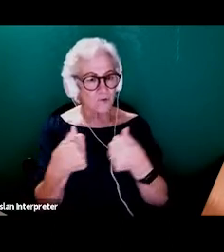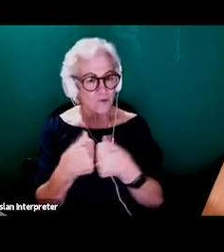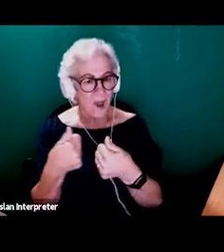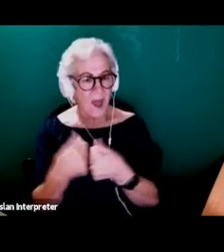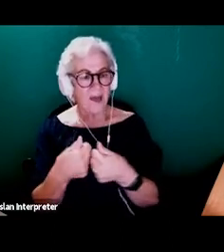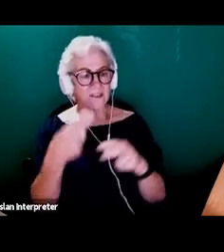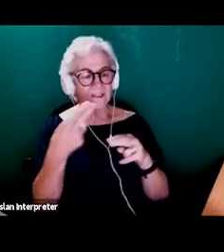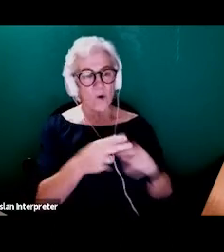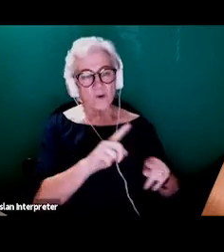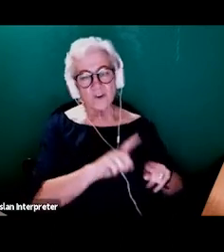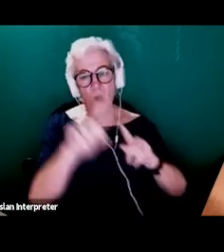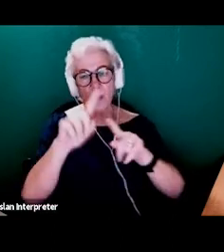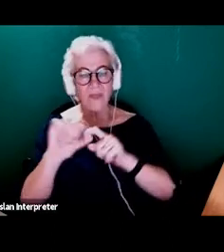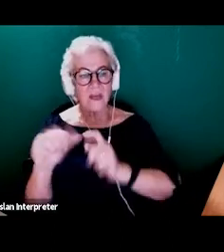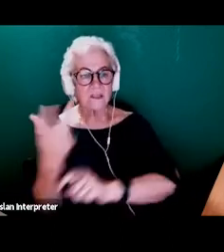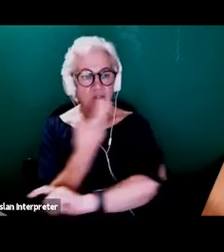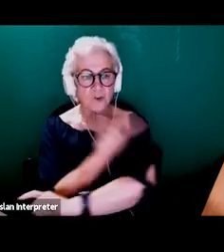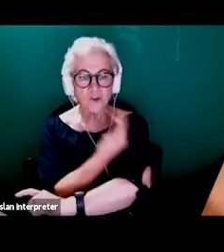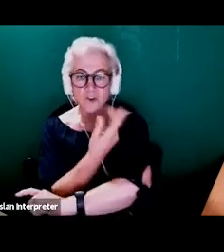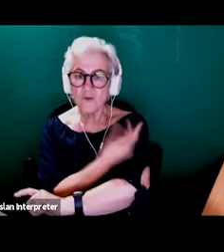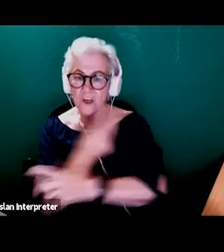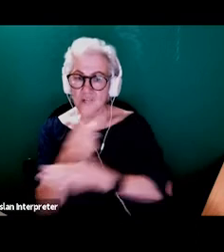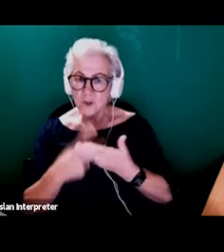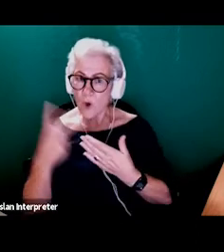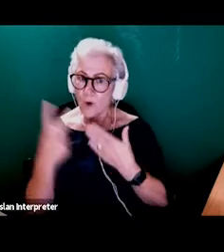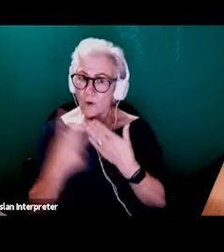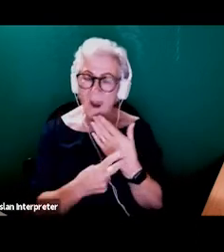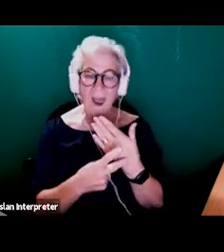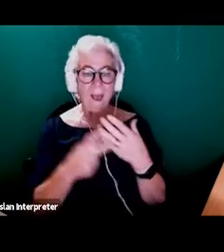us their syringe services programs, to the